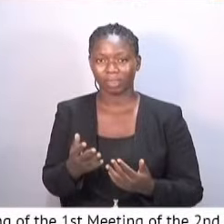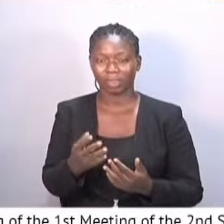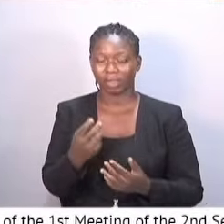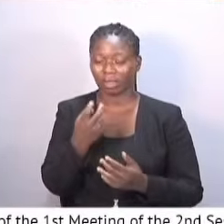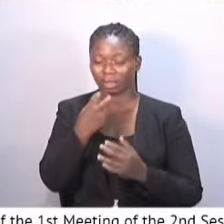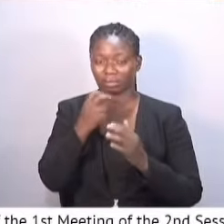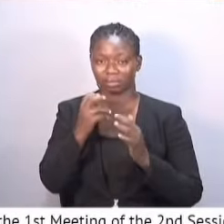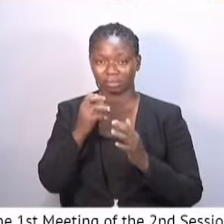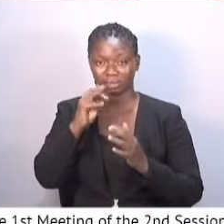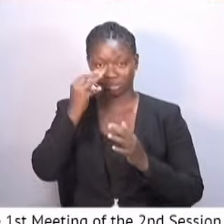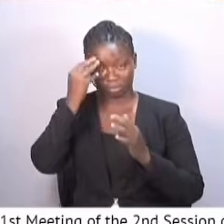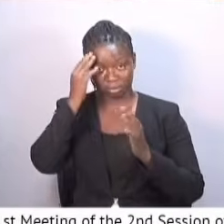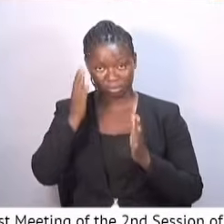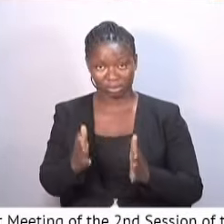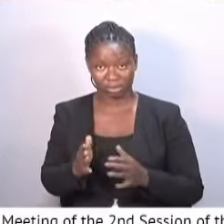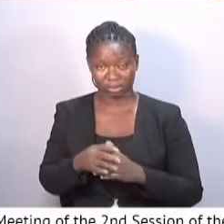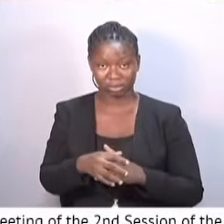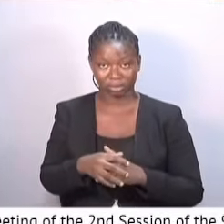Minister, welcome.